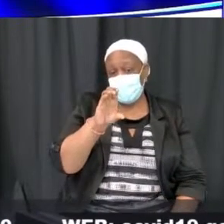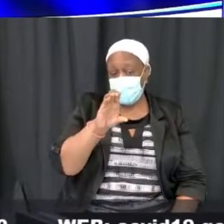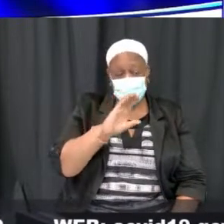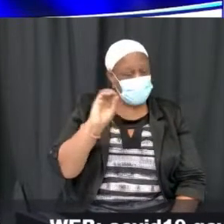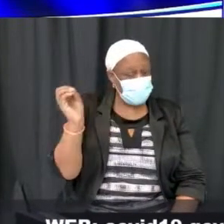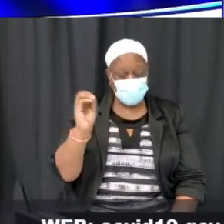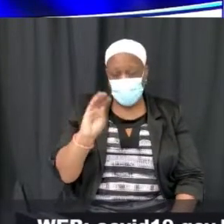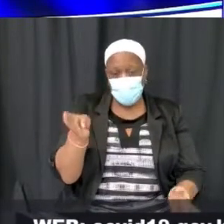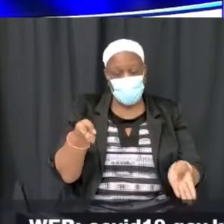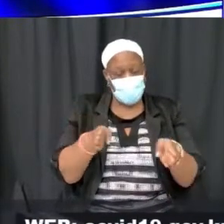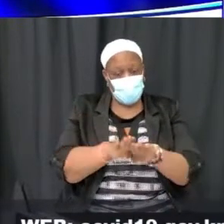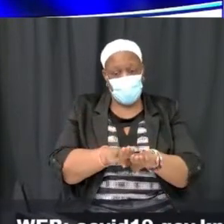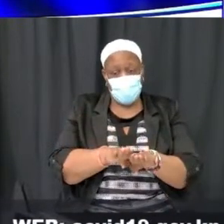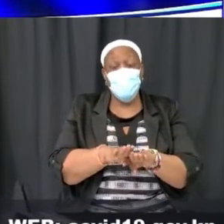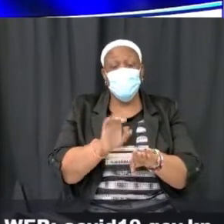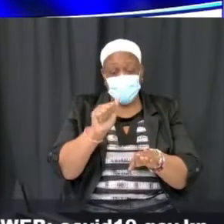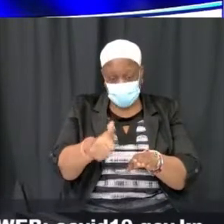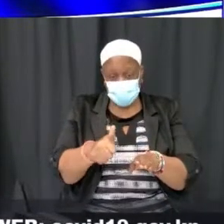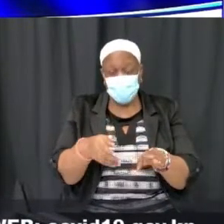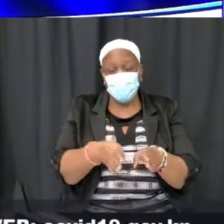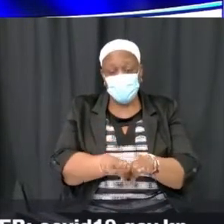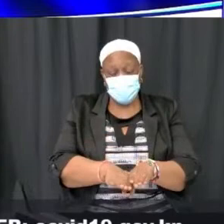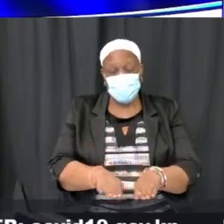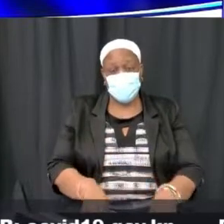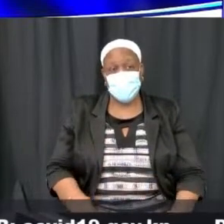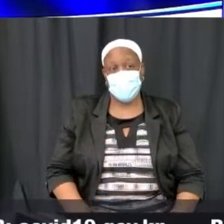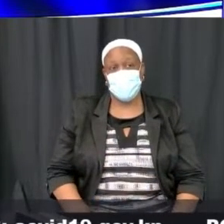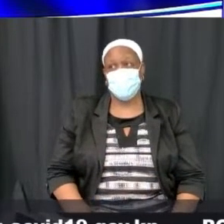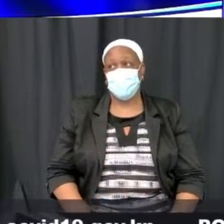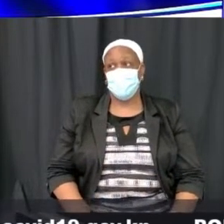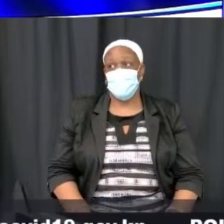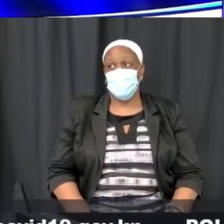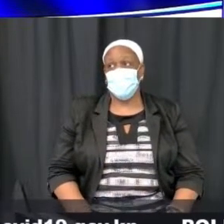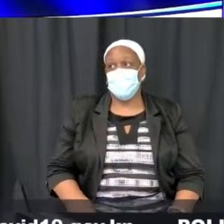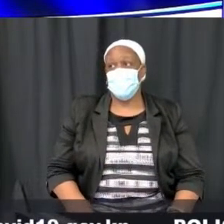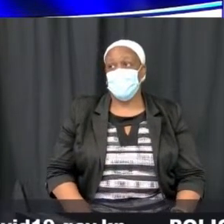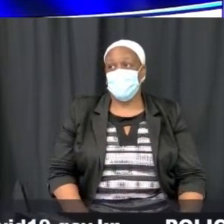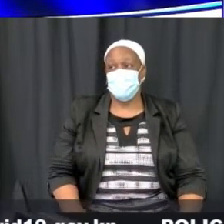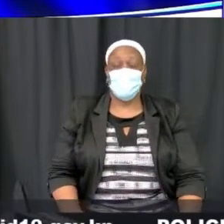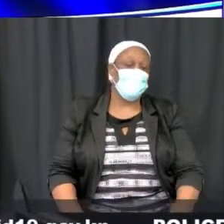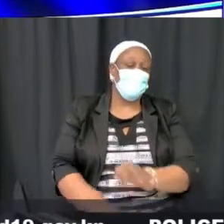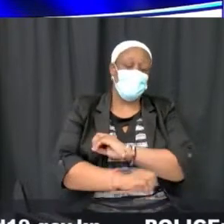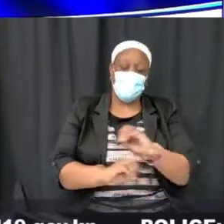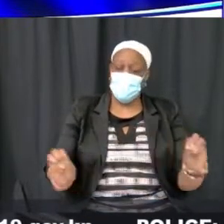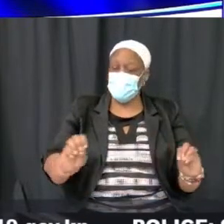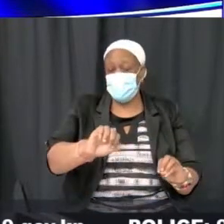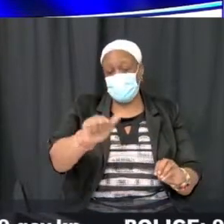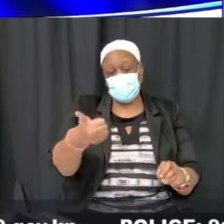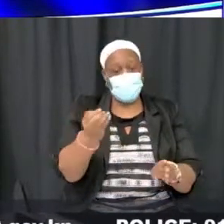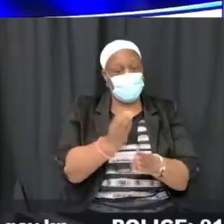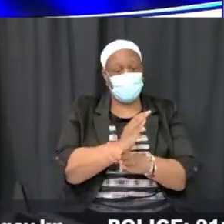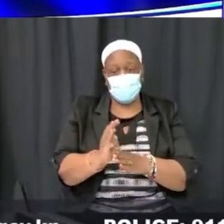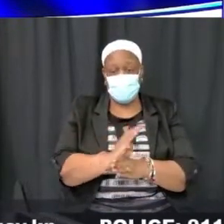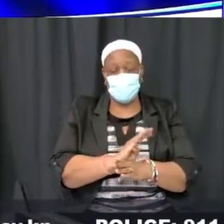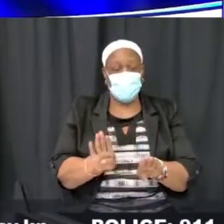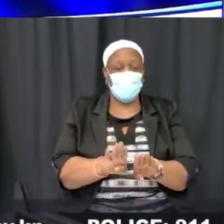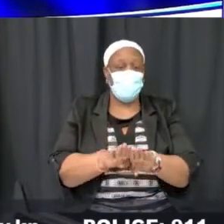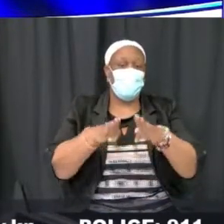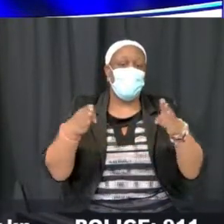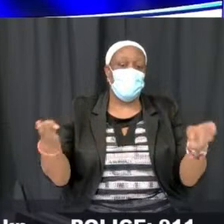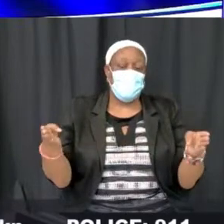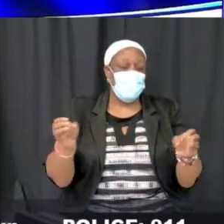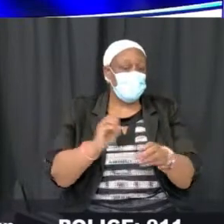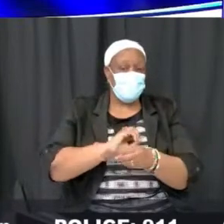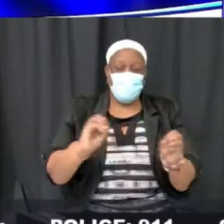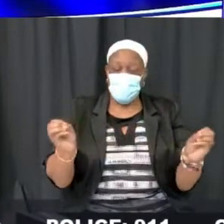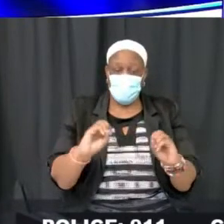business or enterprise other than those listed above will be permitted to operate. Bars,